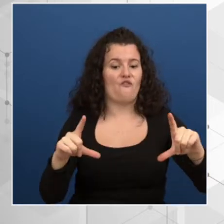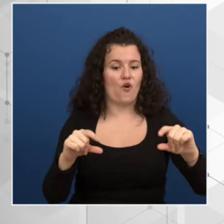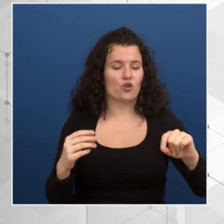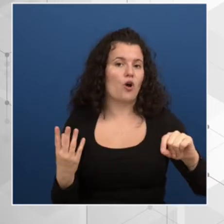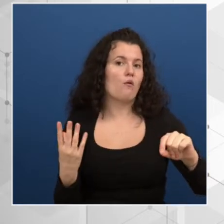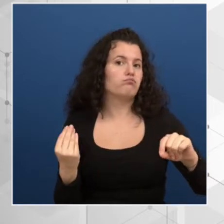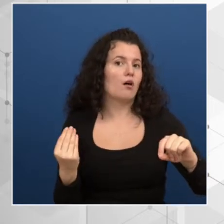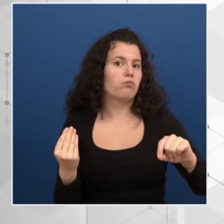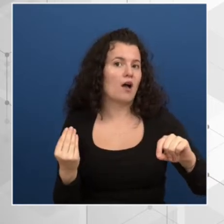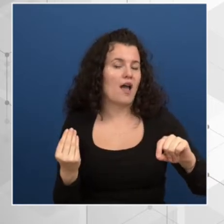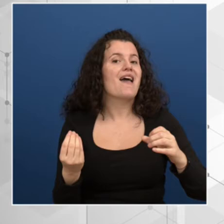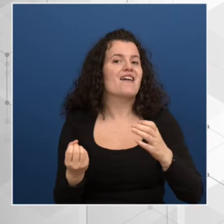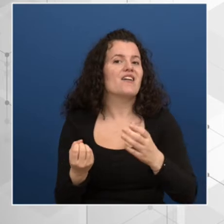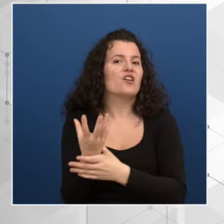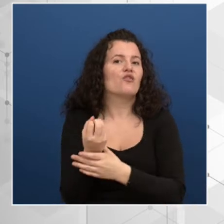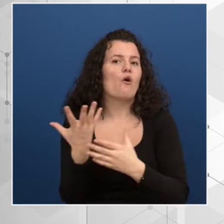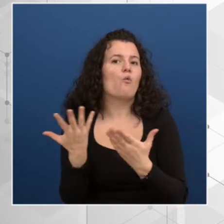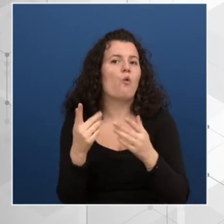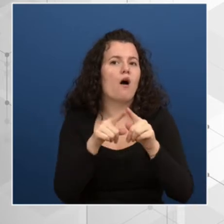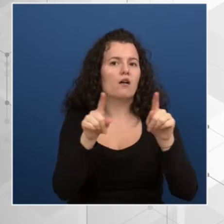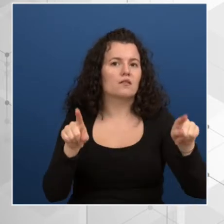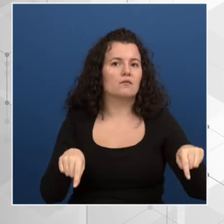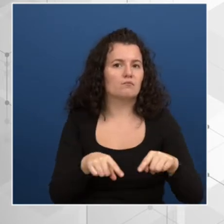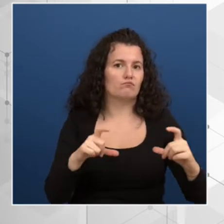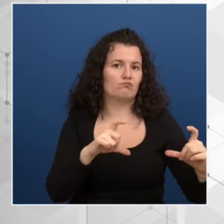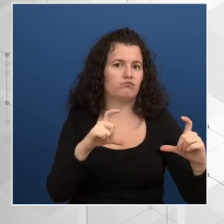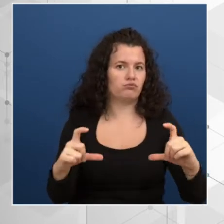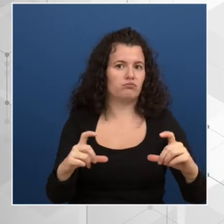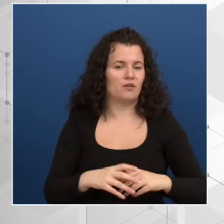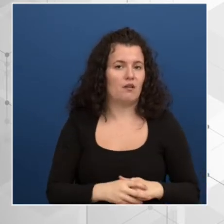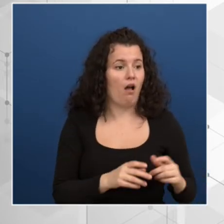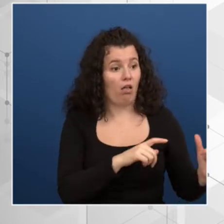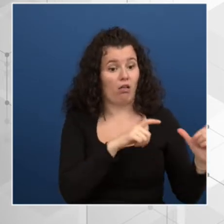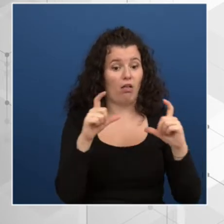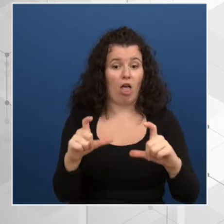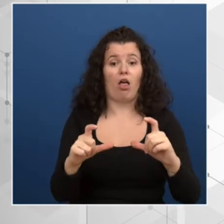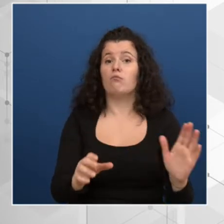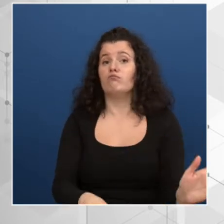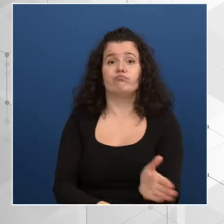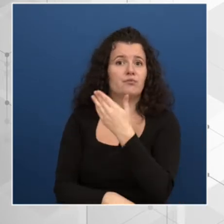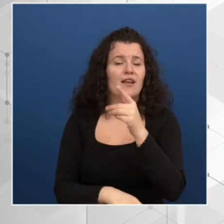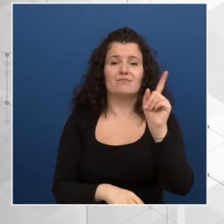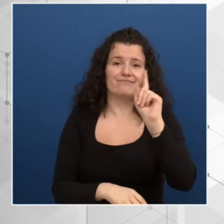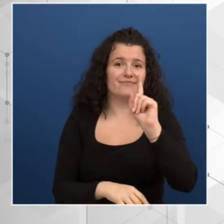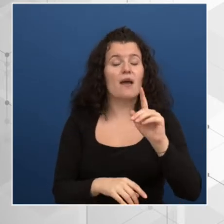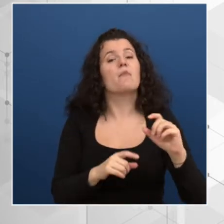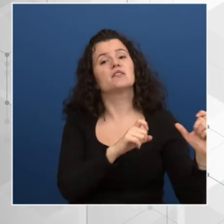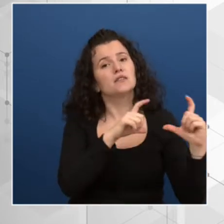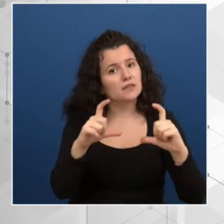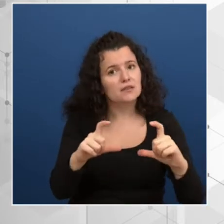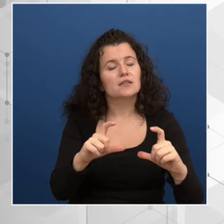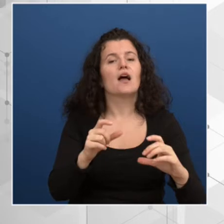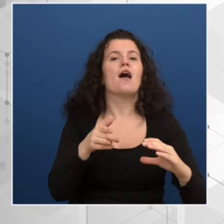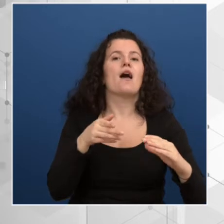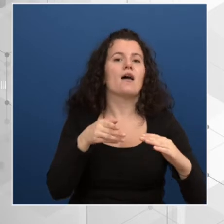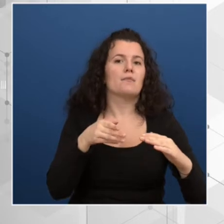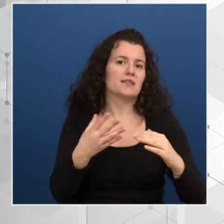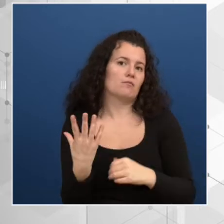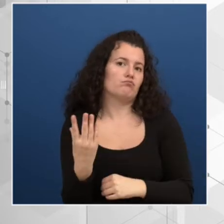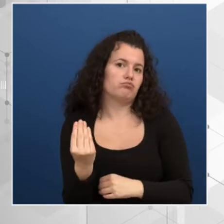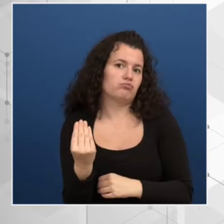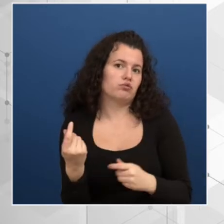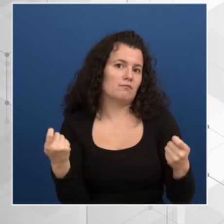to have alt to text for an image. You can't just throw it in there. And have a look down the bottom of that image, how it says, read more about making documents